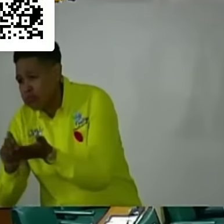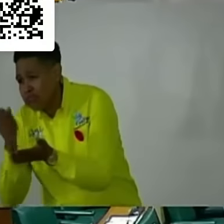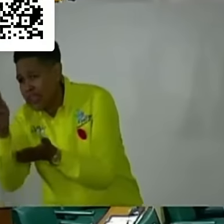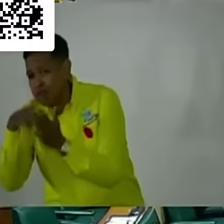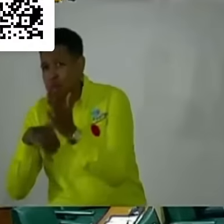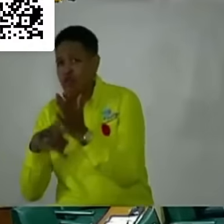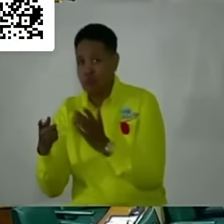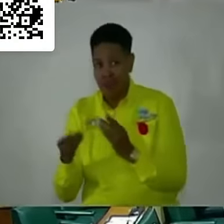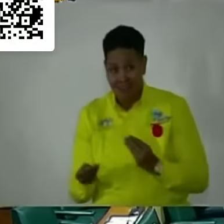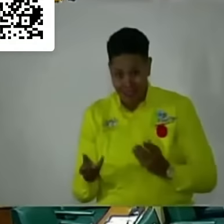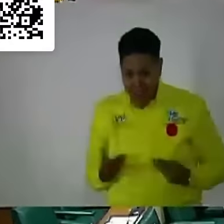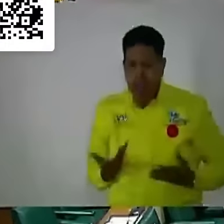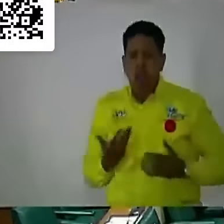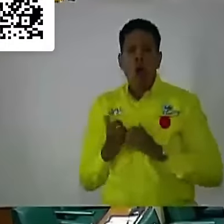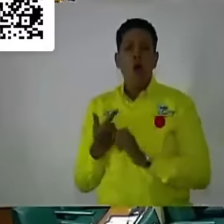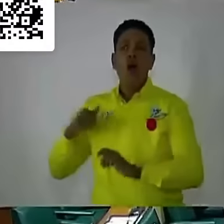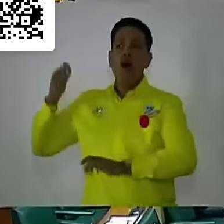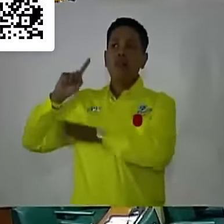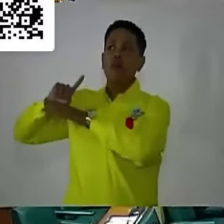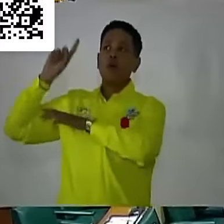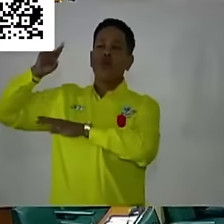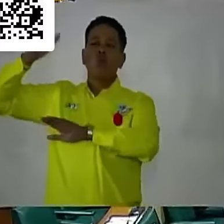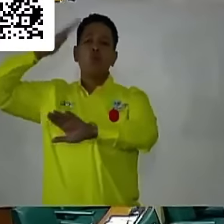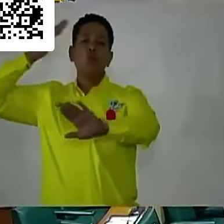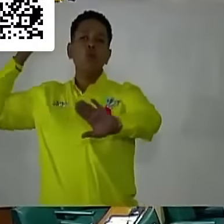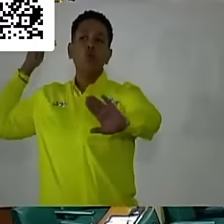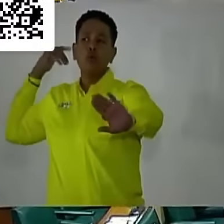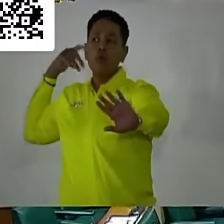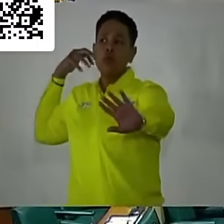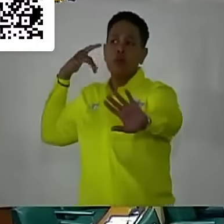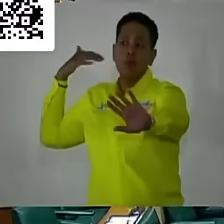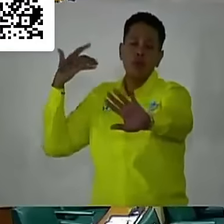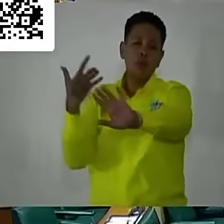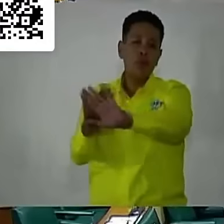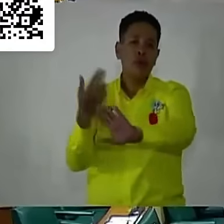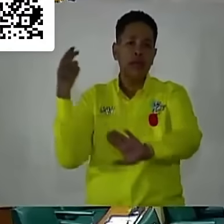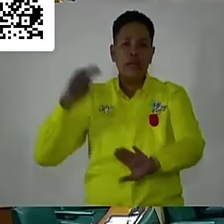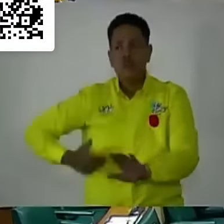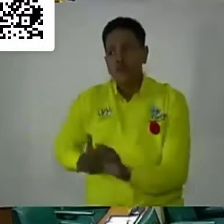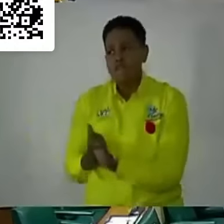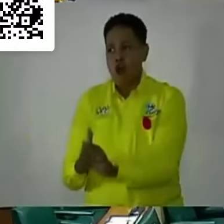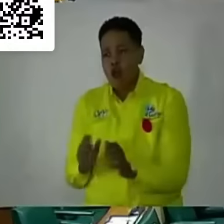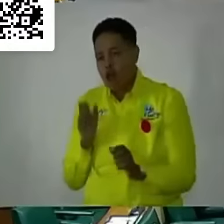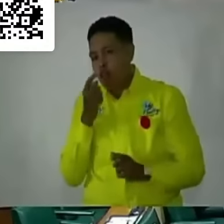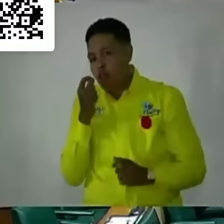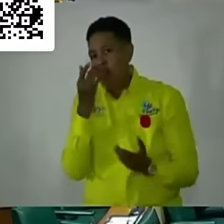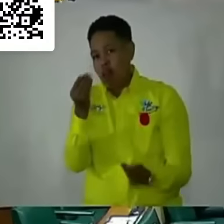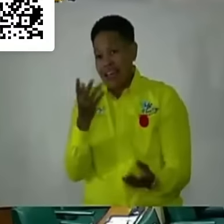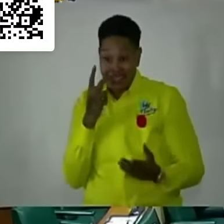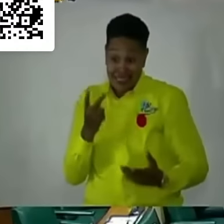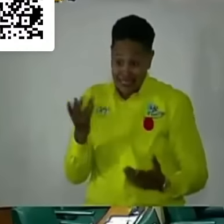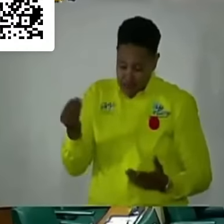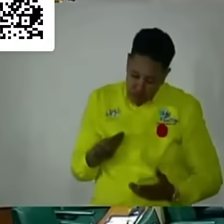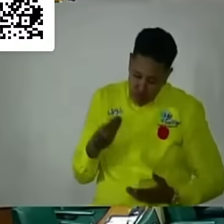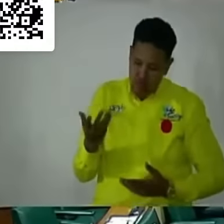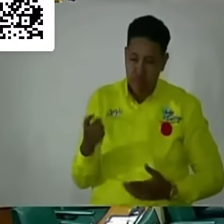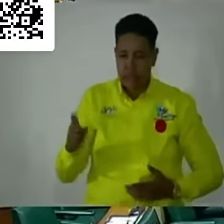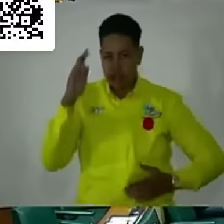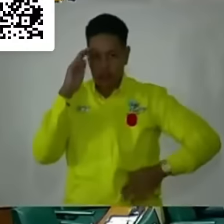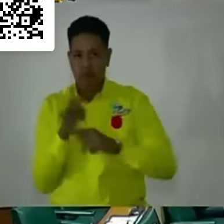a person, and the person has a chronic illness that will require follow-up treatment. They see them. We need to work out